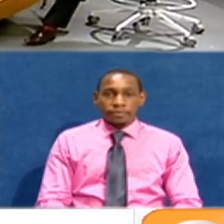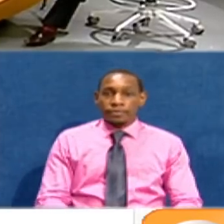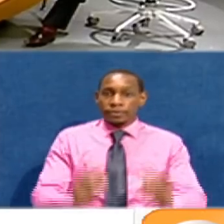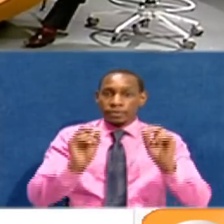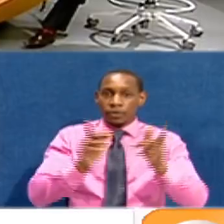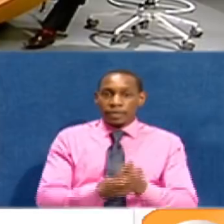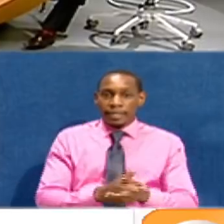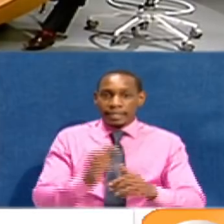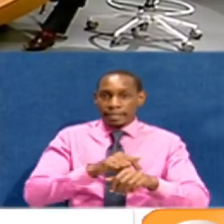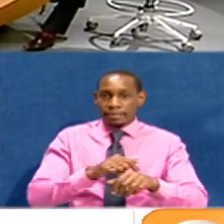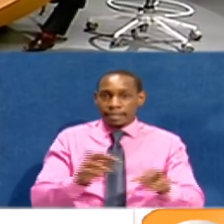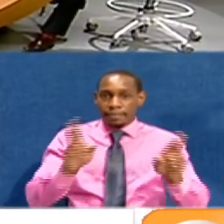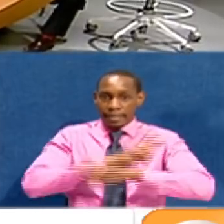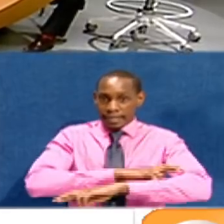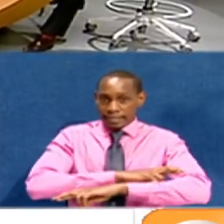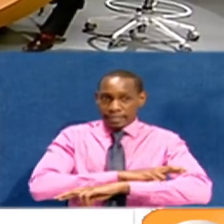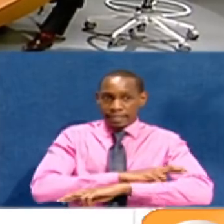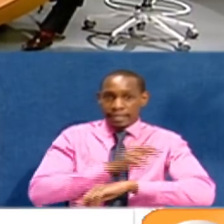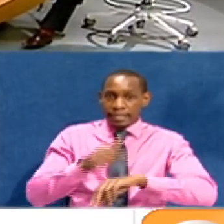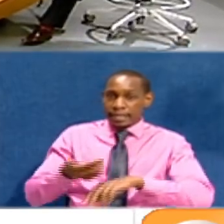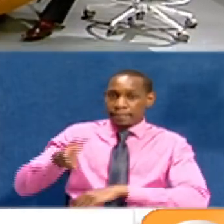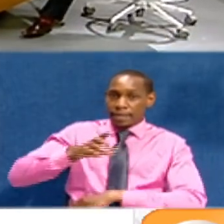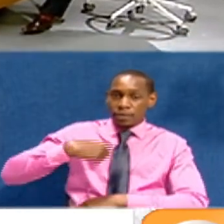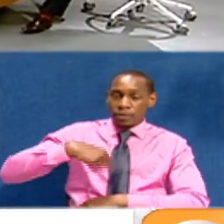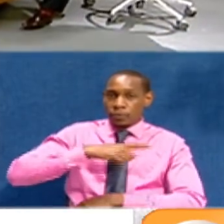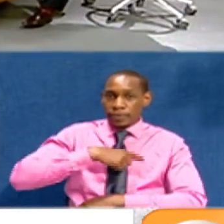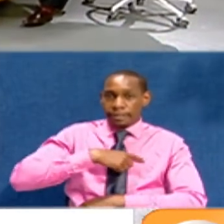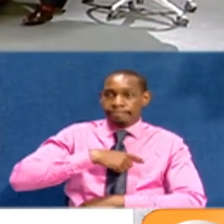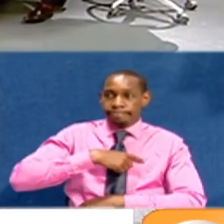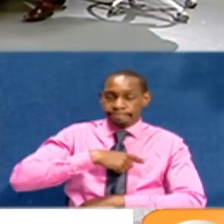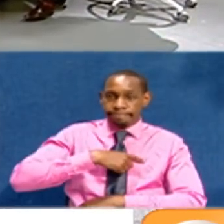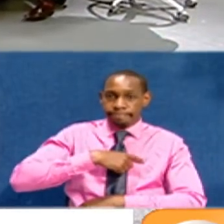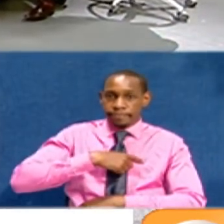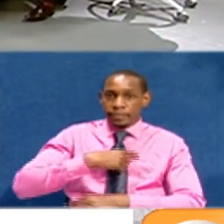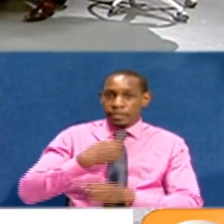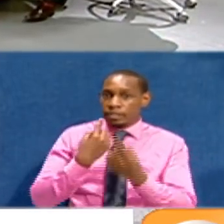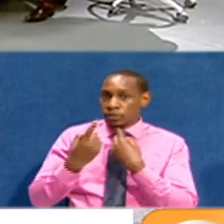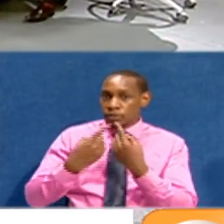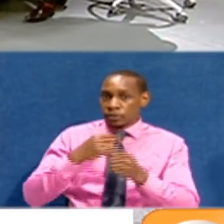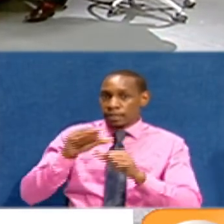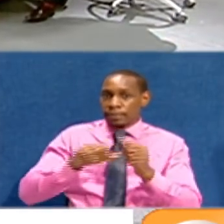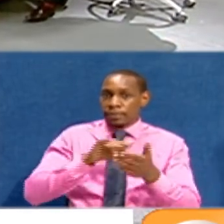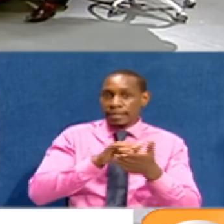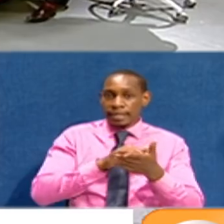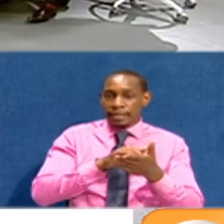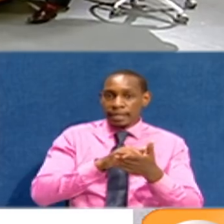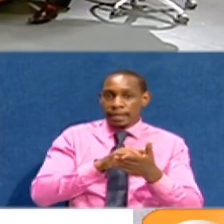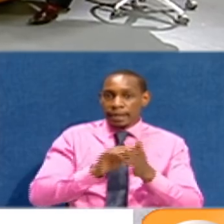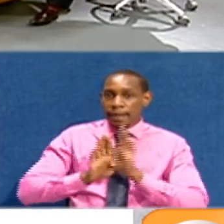we need to take a break, ladies and gentlemen, because when we come back, we are going to be talking about that